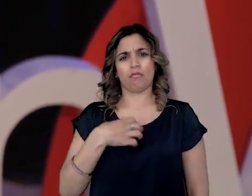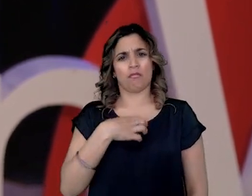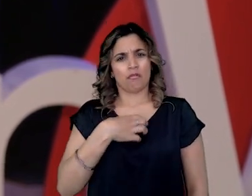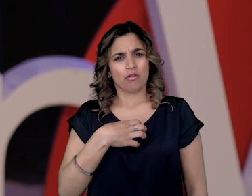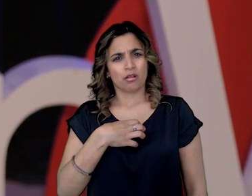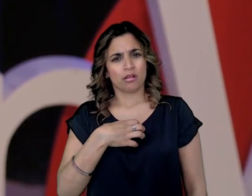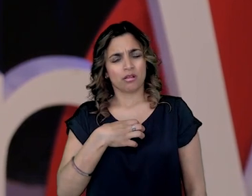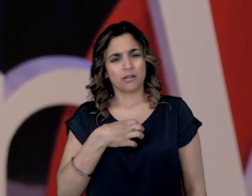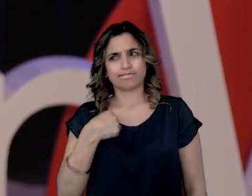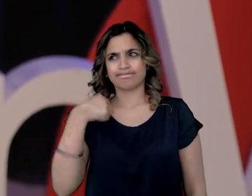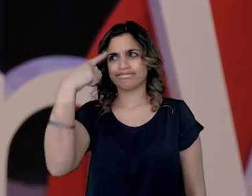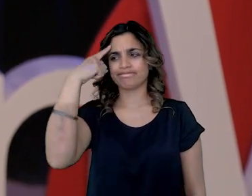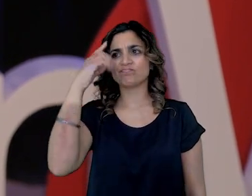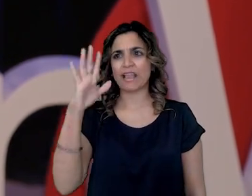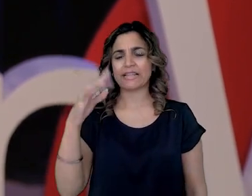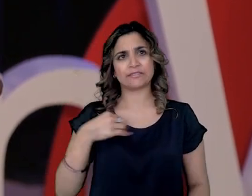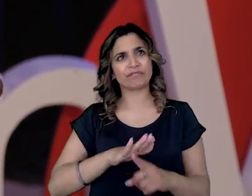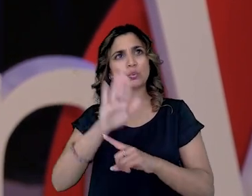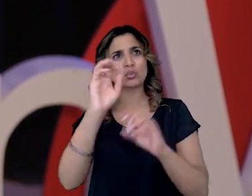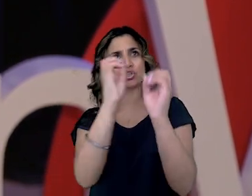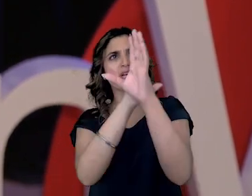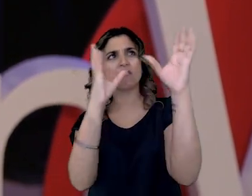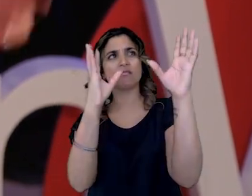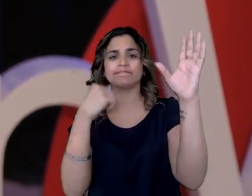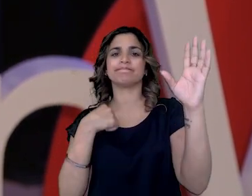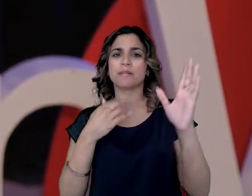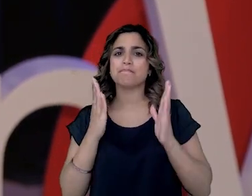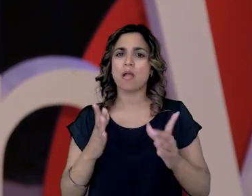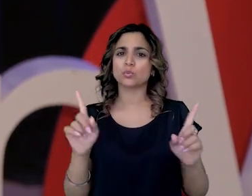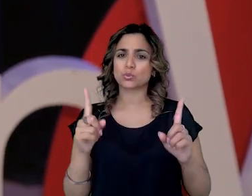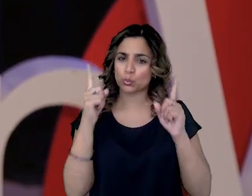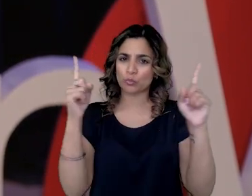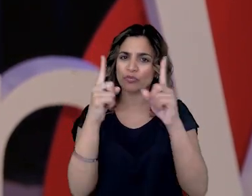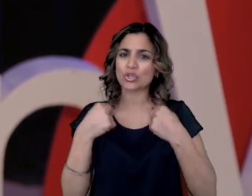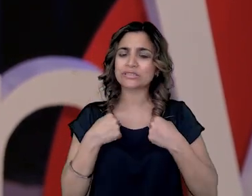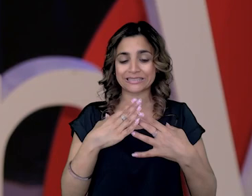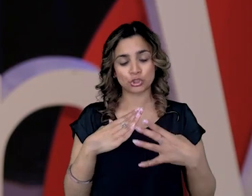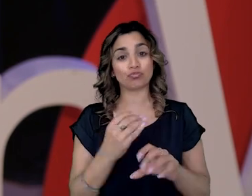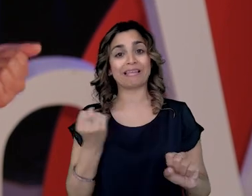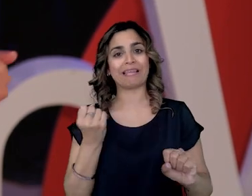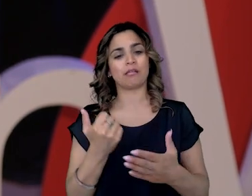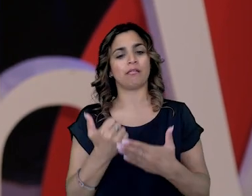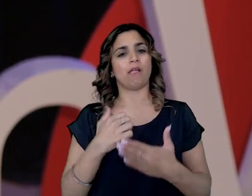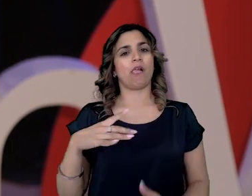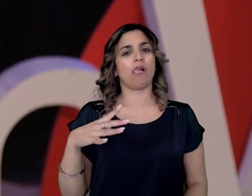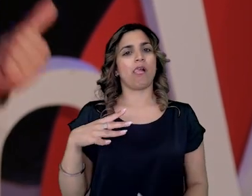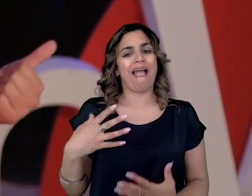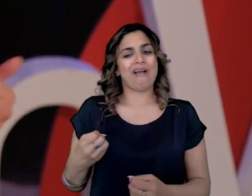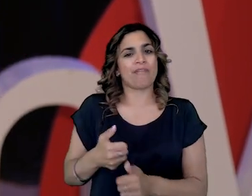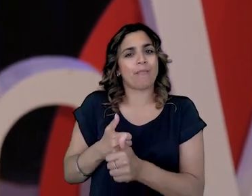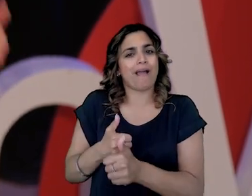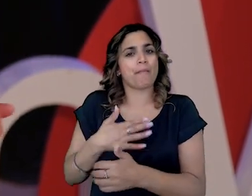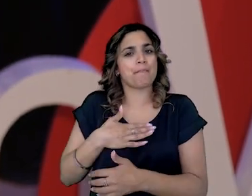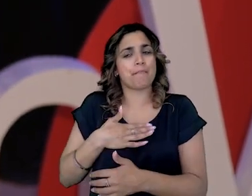so i felt that i had to go to university to have a degree to fall back on because if i'd struggled to get a